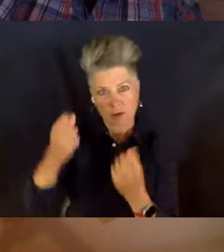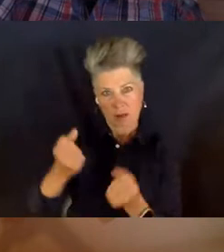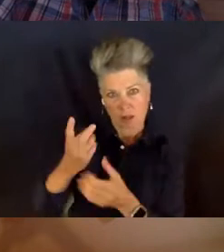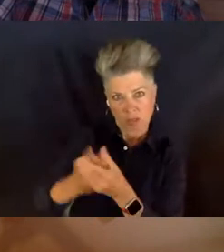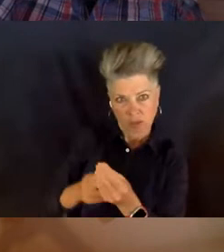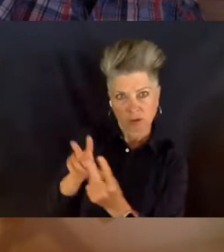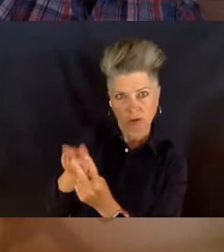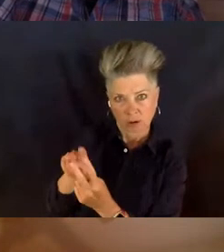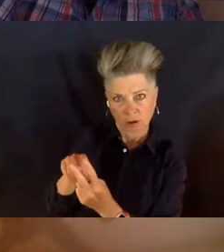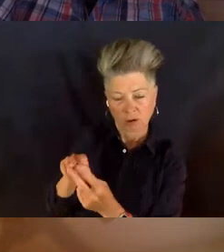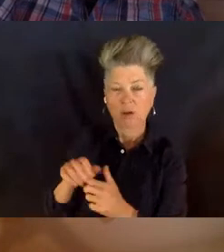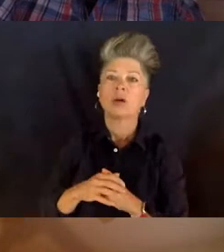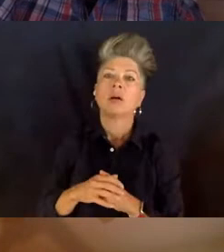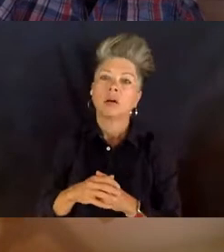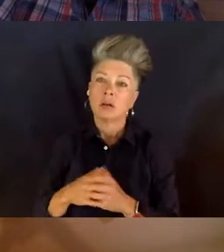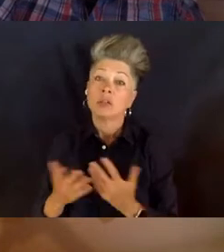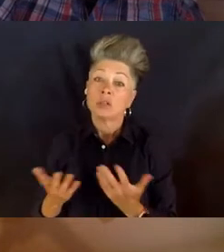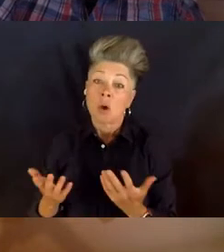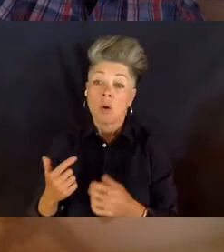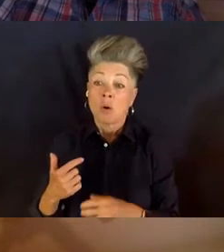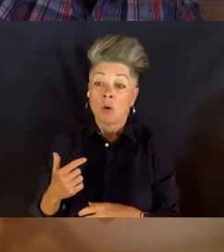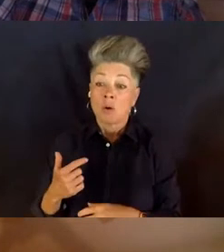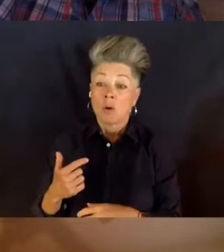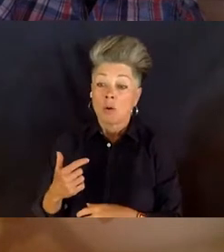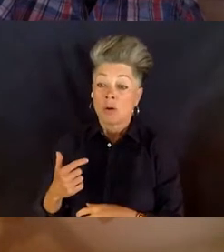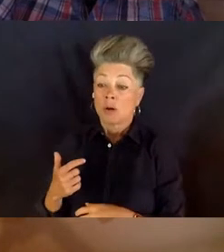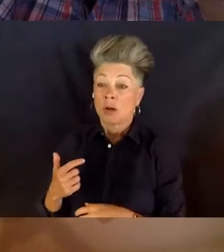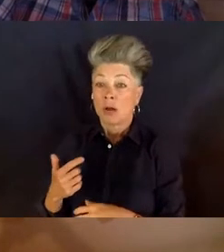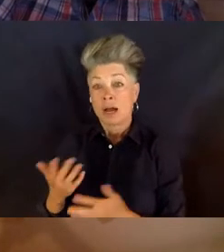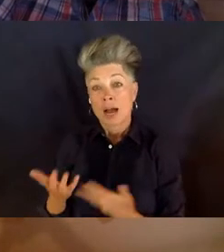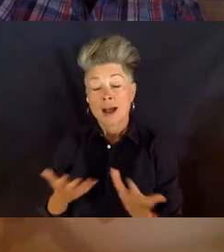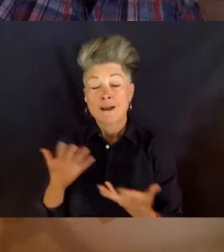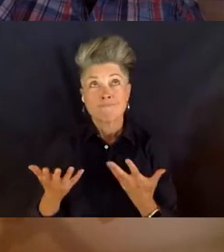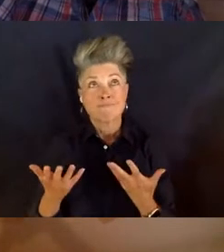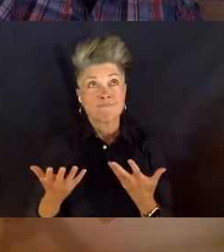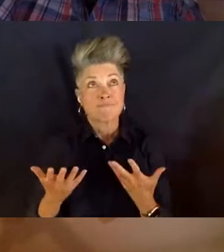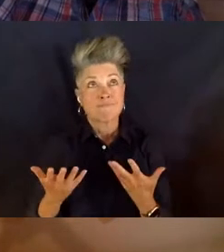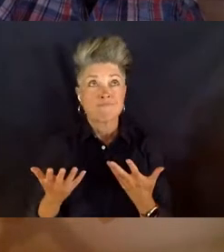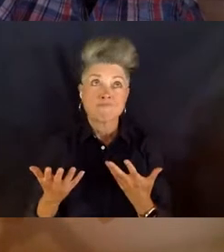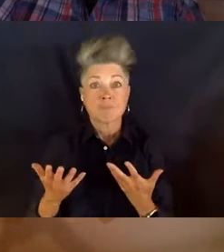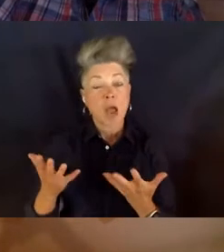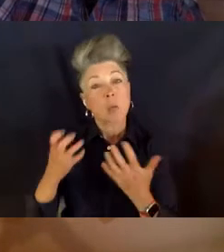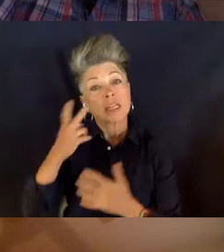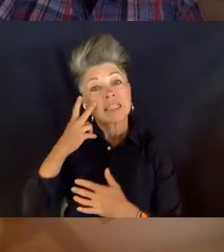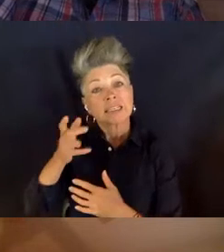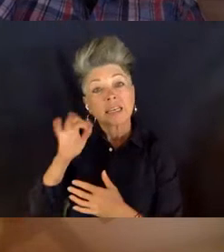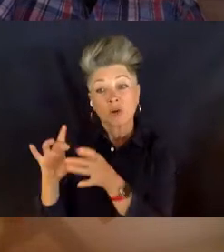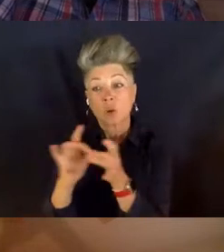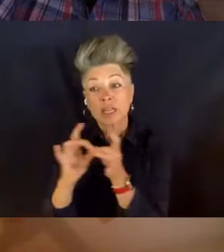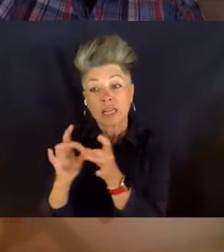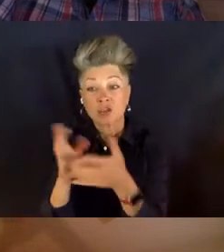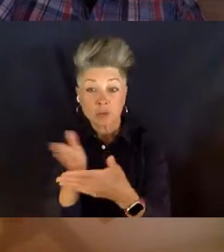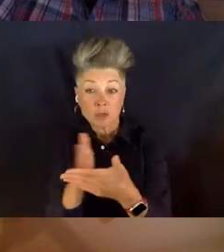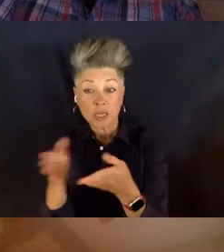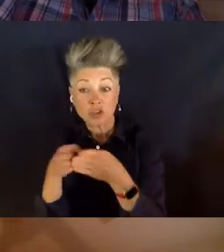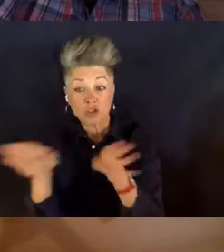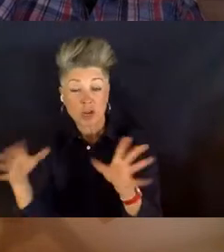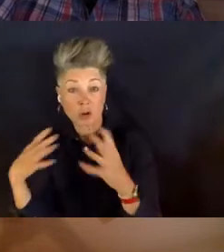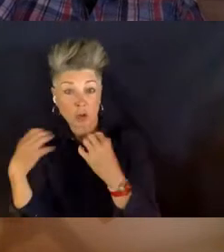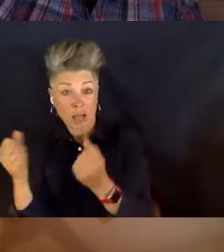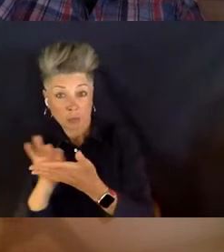So I really wanted to see if there was a relationship between general health ratings and